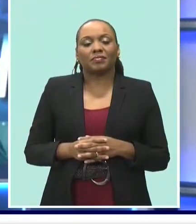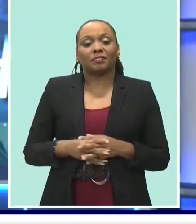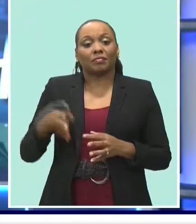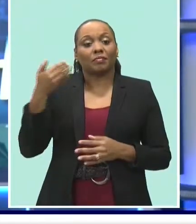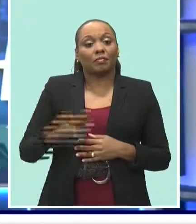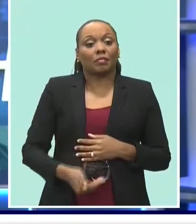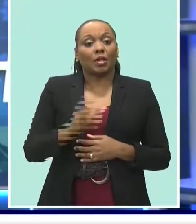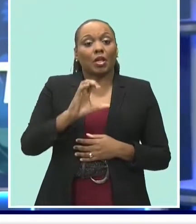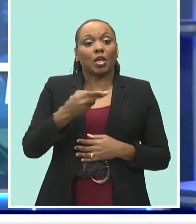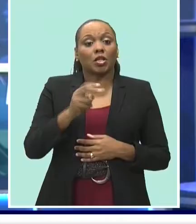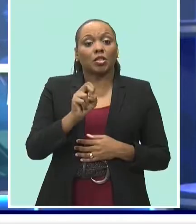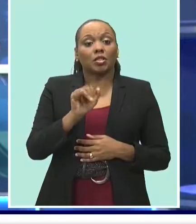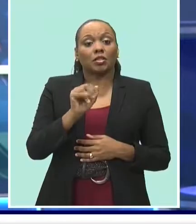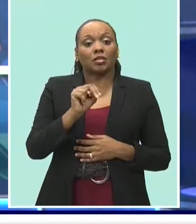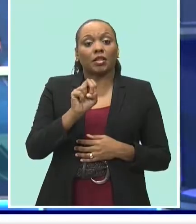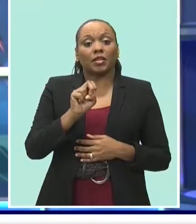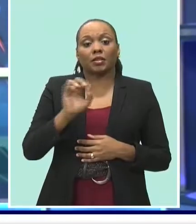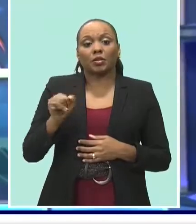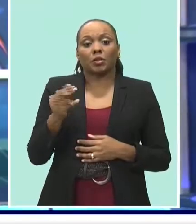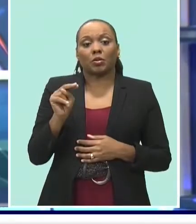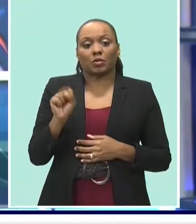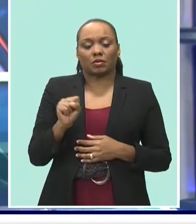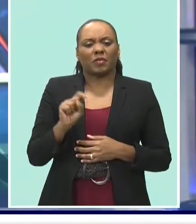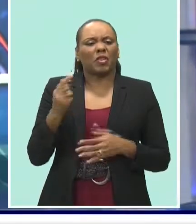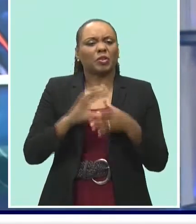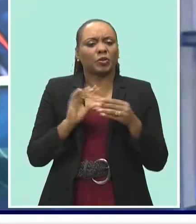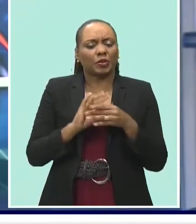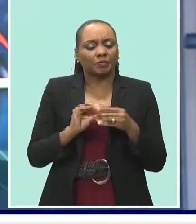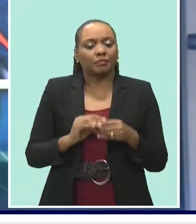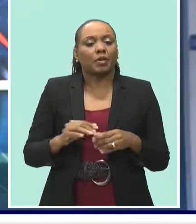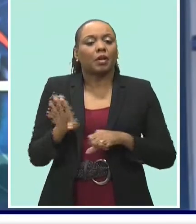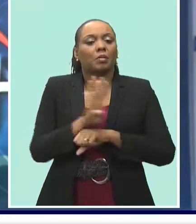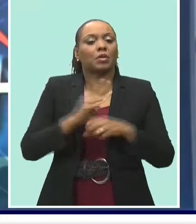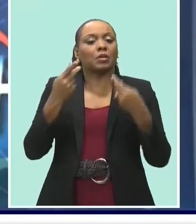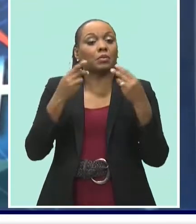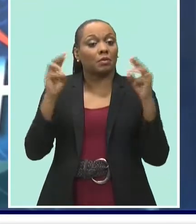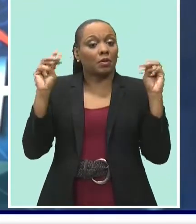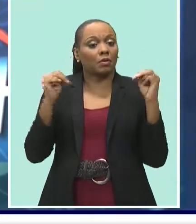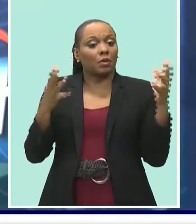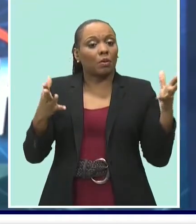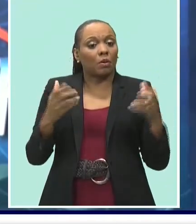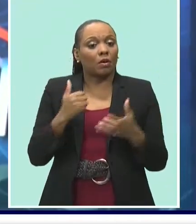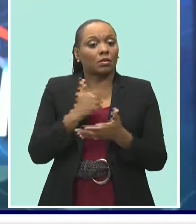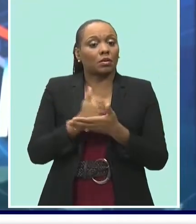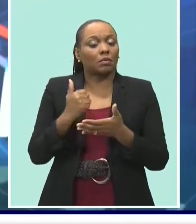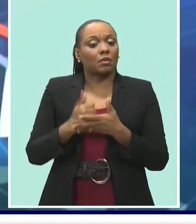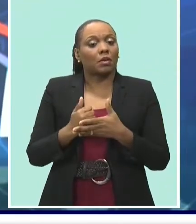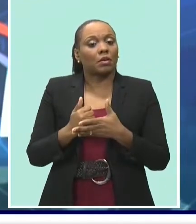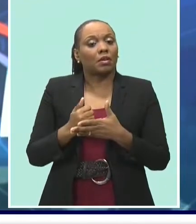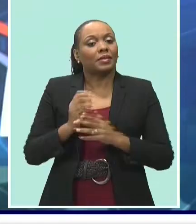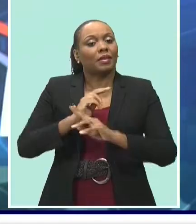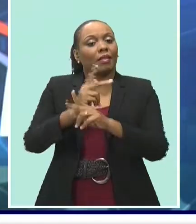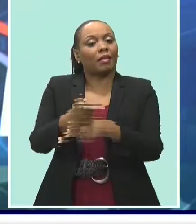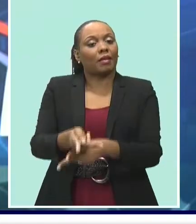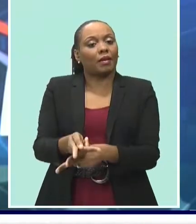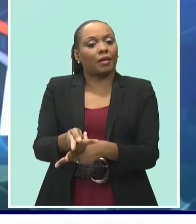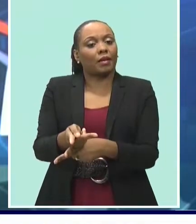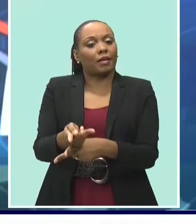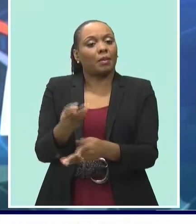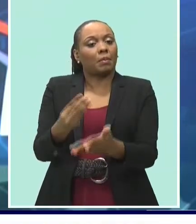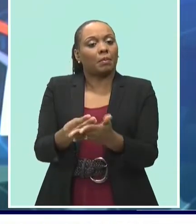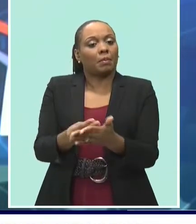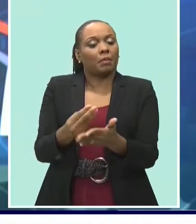I'm Shane Jones, leading the news at 7. Prime Minister Mia Amor-Motley wants to see banks lending more funds towards